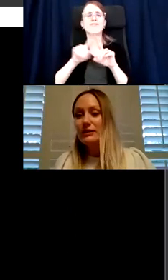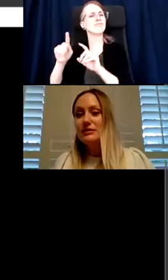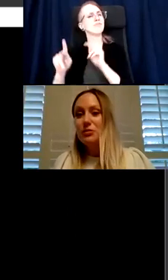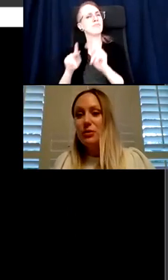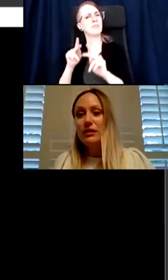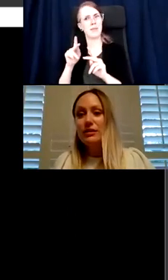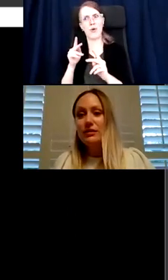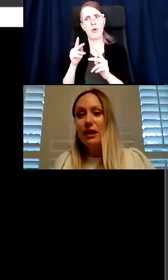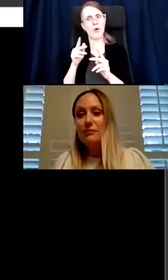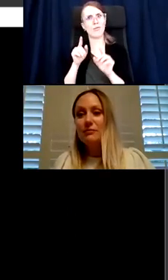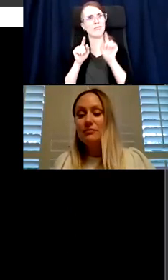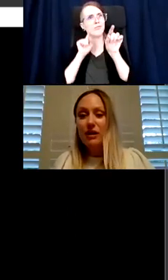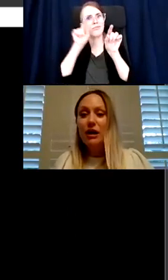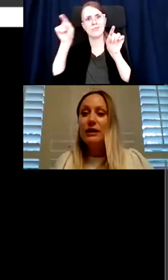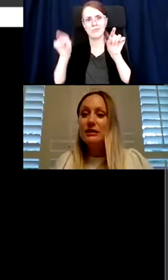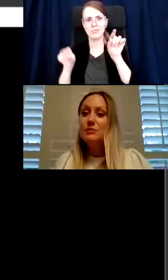helping us